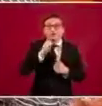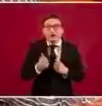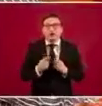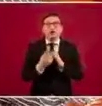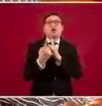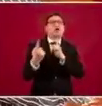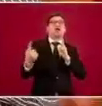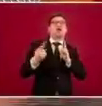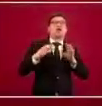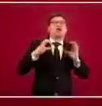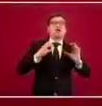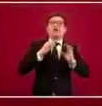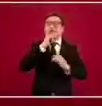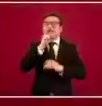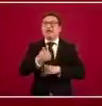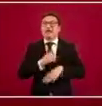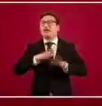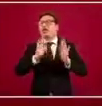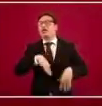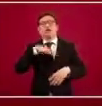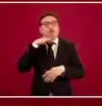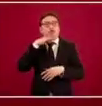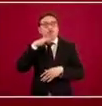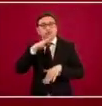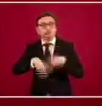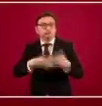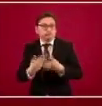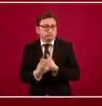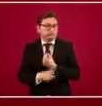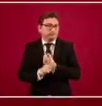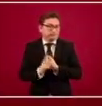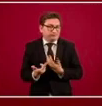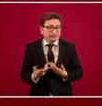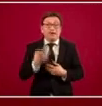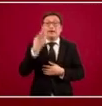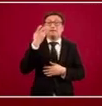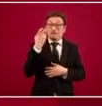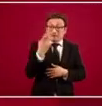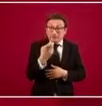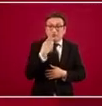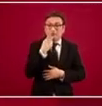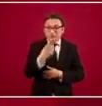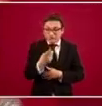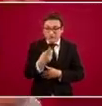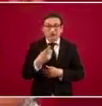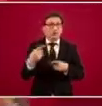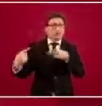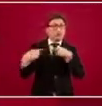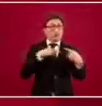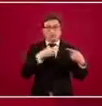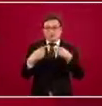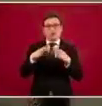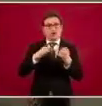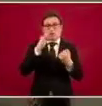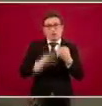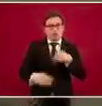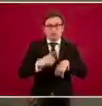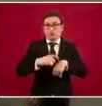increasing the risk. Also, some people, if they're wearing the face mask, they feel safer, and then they